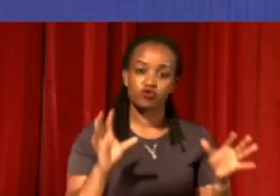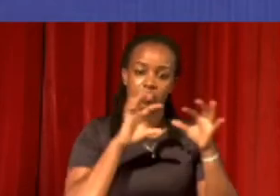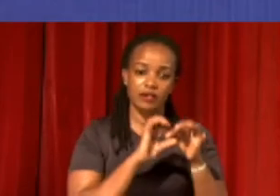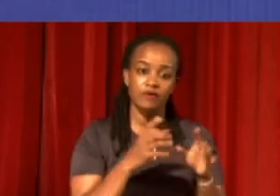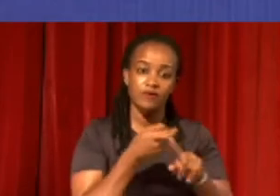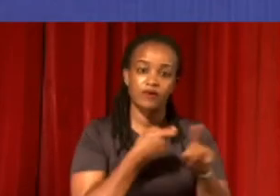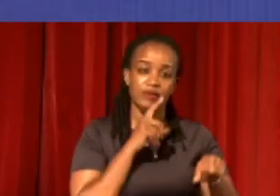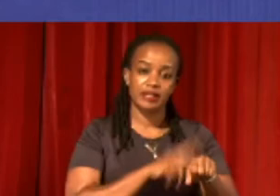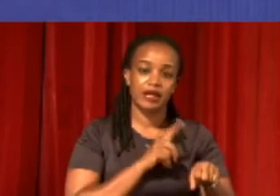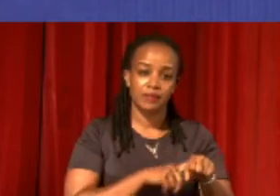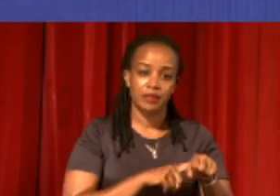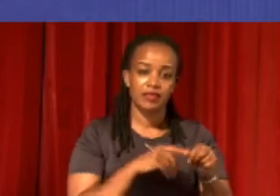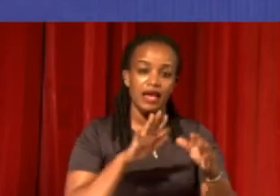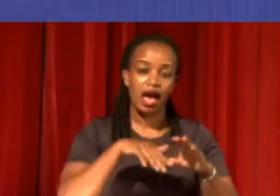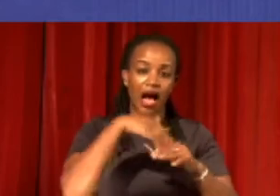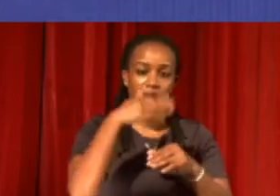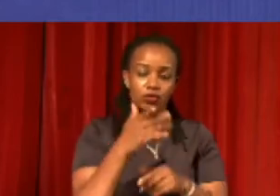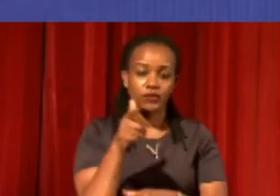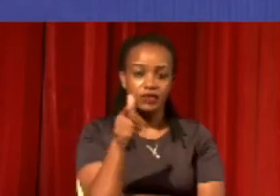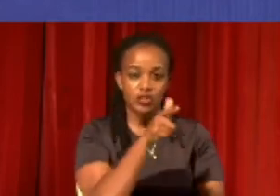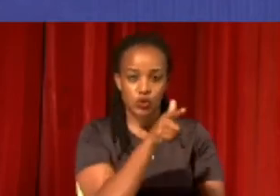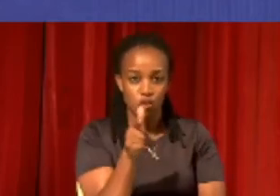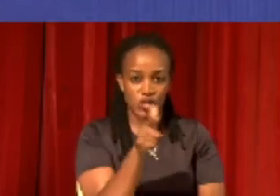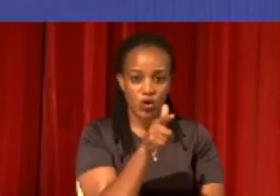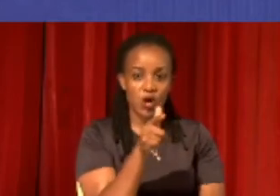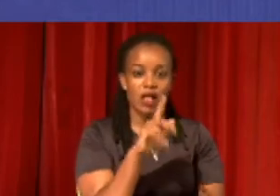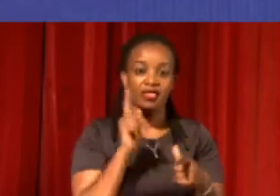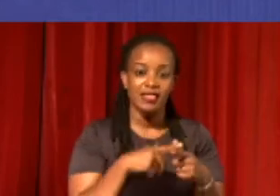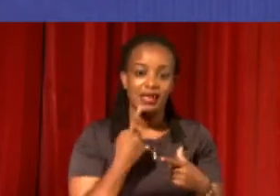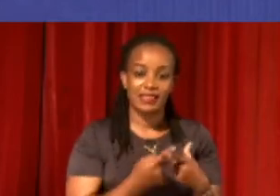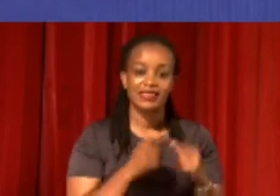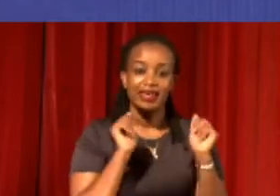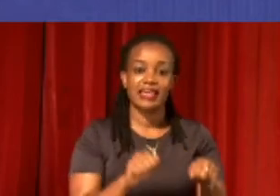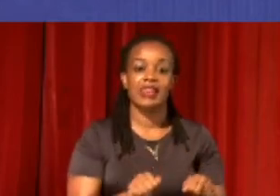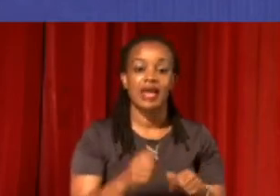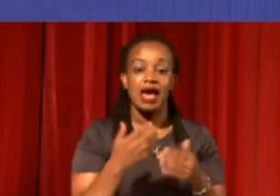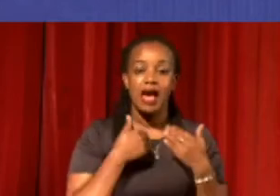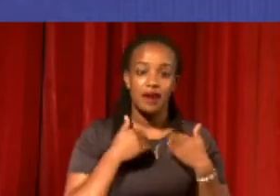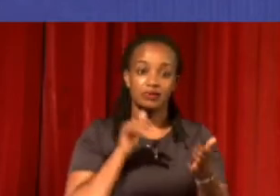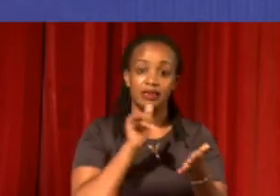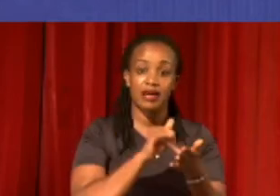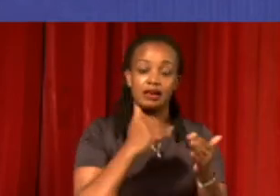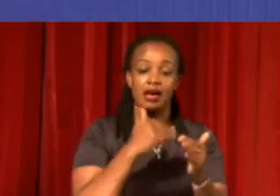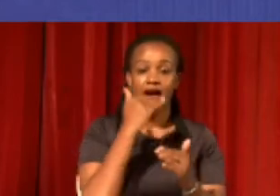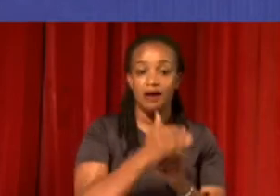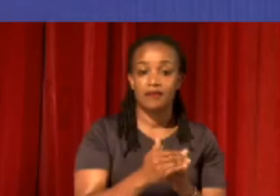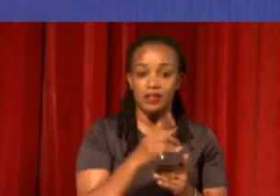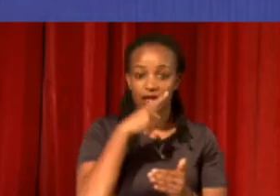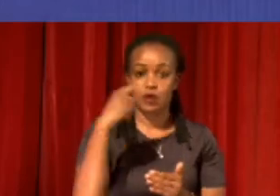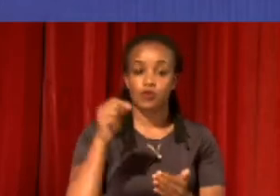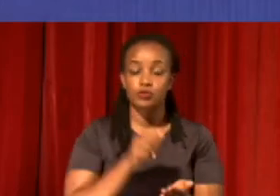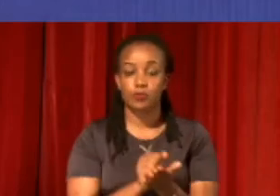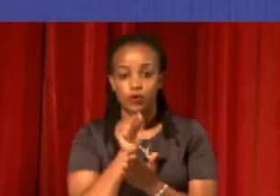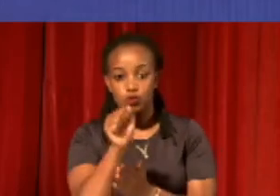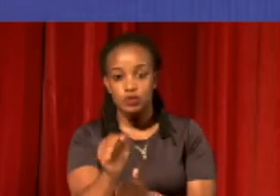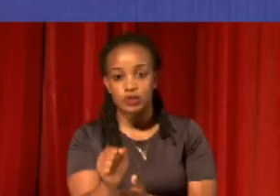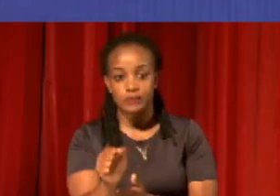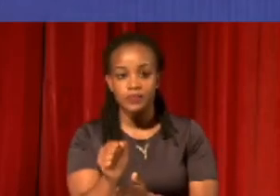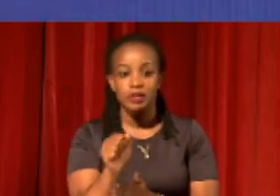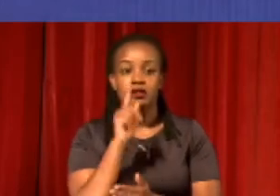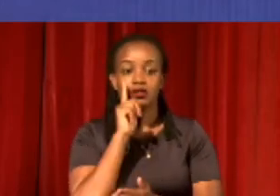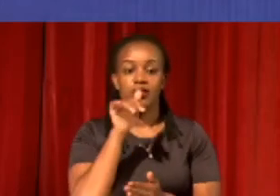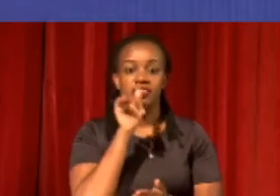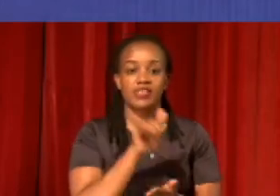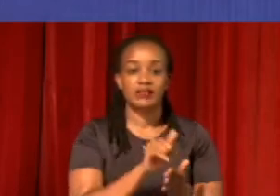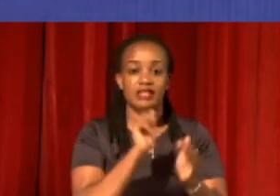come from the studio, when they have done that production. In fact, they should have that even before they go to the studio to produce, so that they're able to they understand their